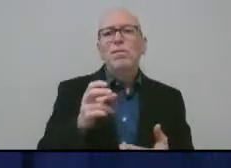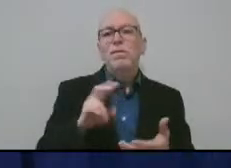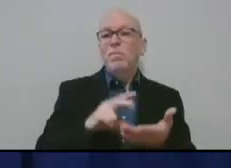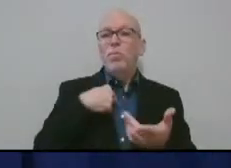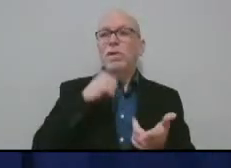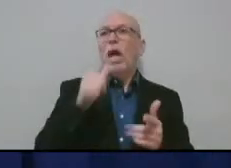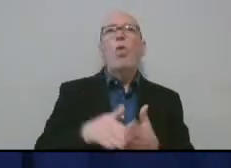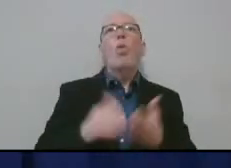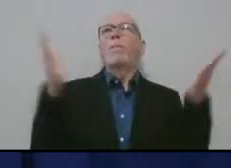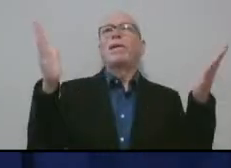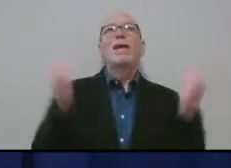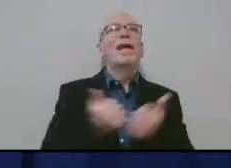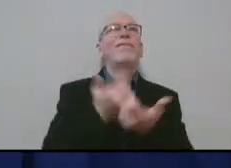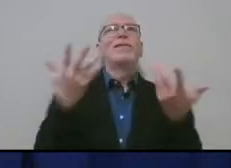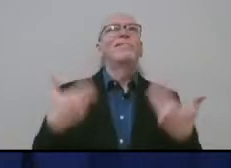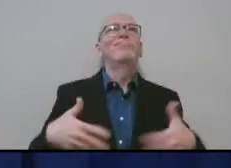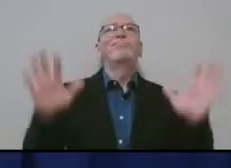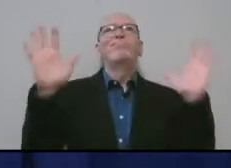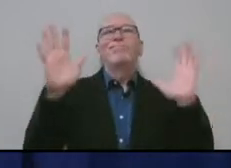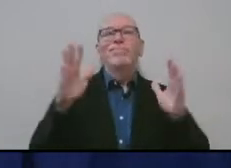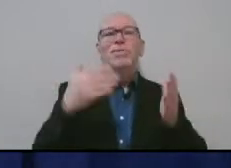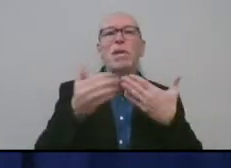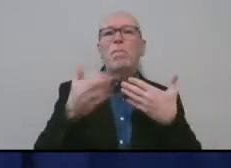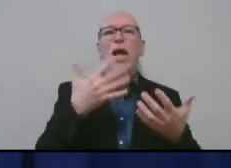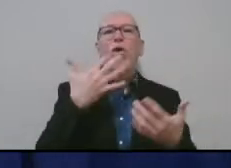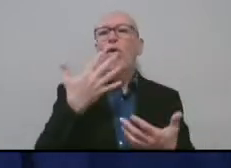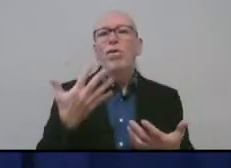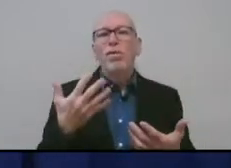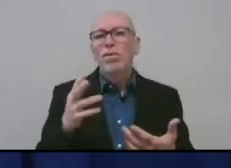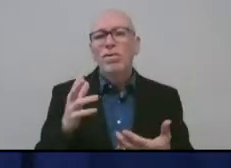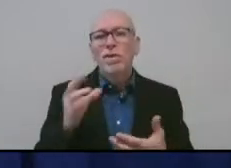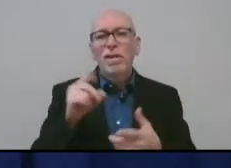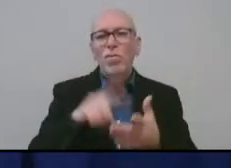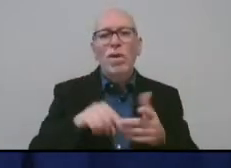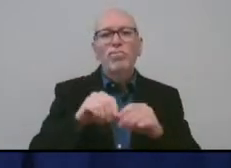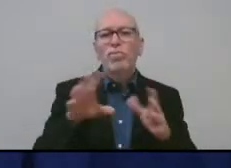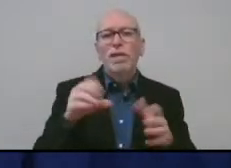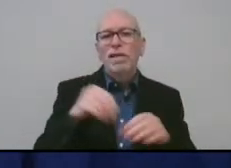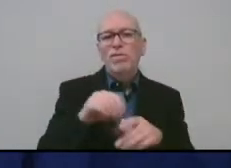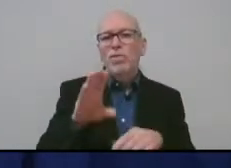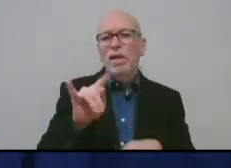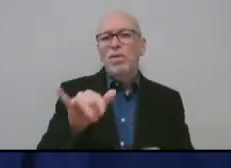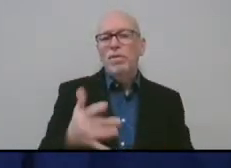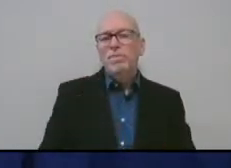to everything, no matter what the color and the community spread was within your county.